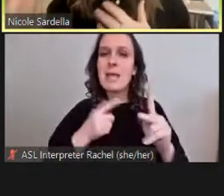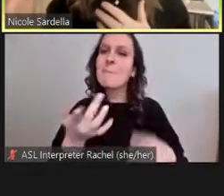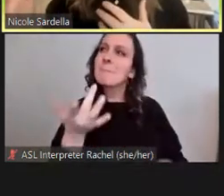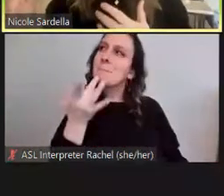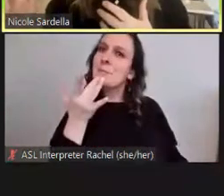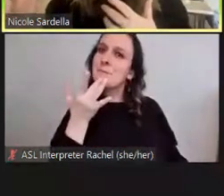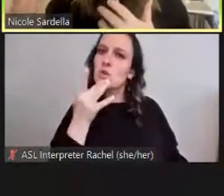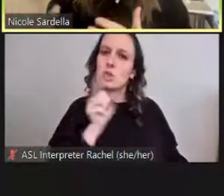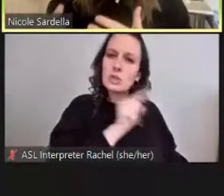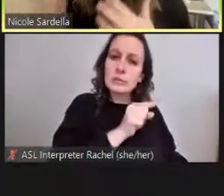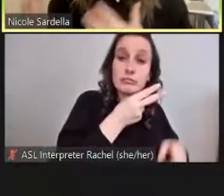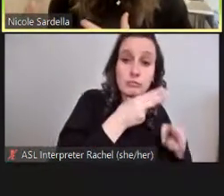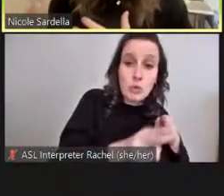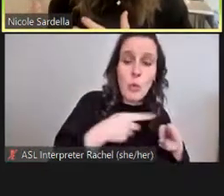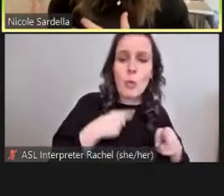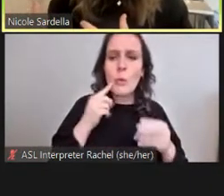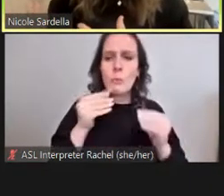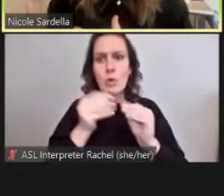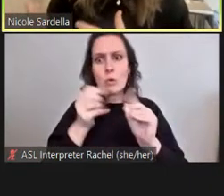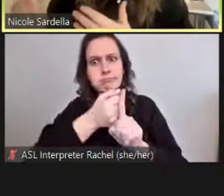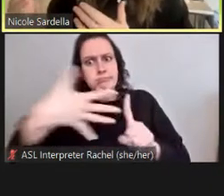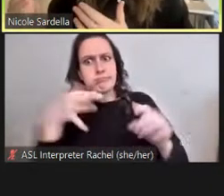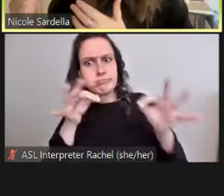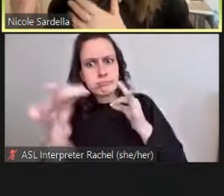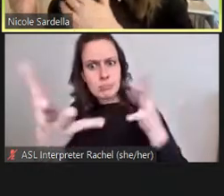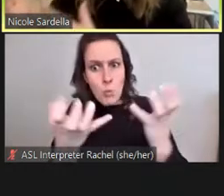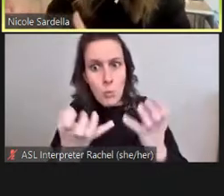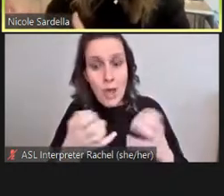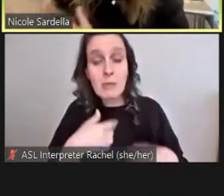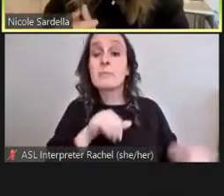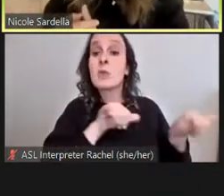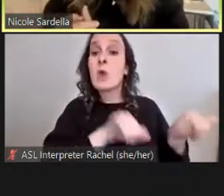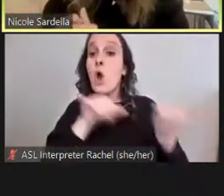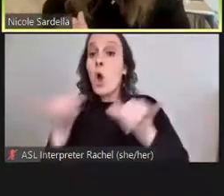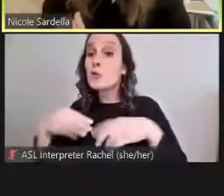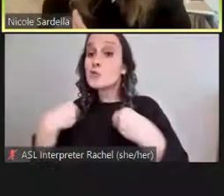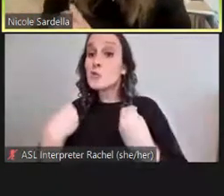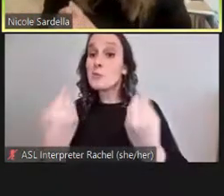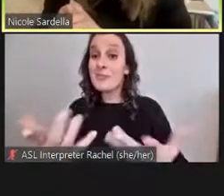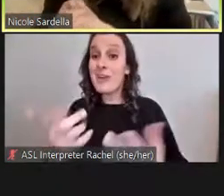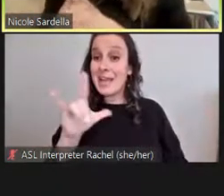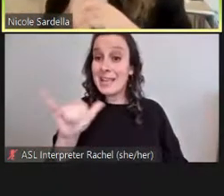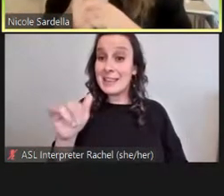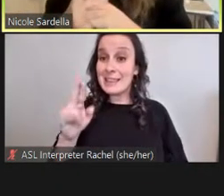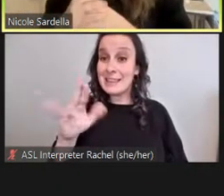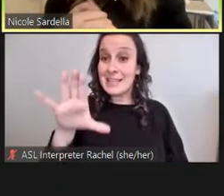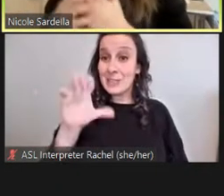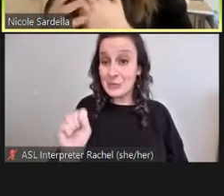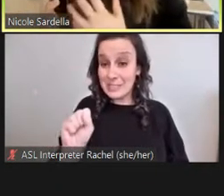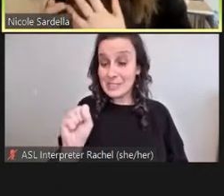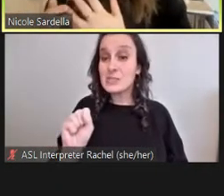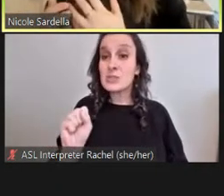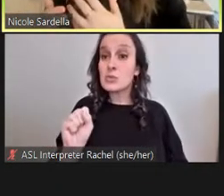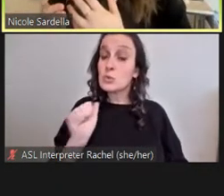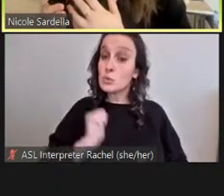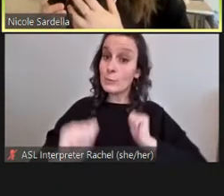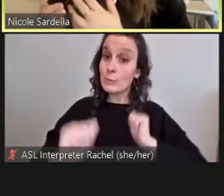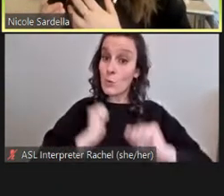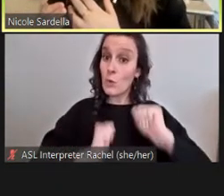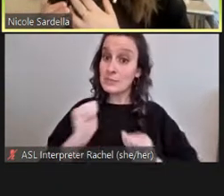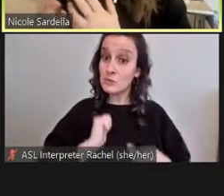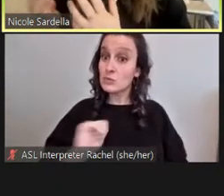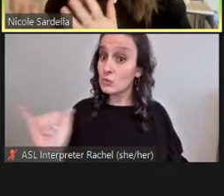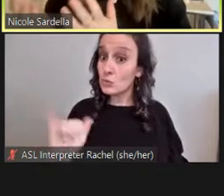what they're looking for, and also providing the lyrics to the performances so